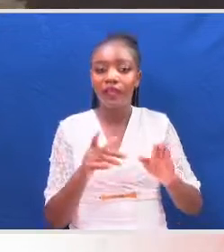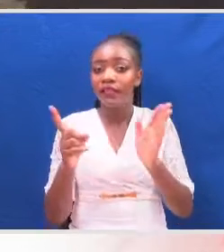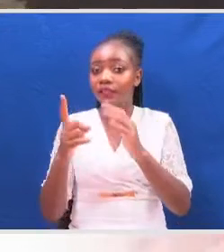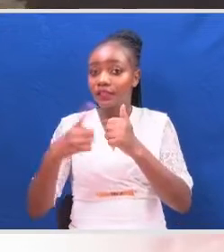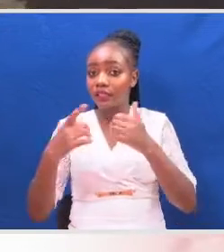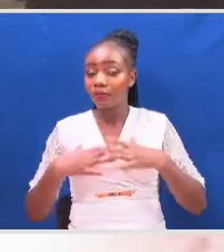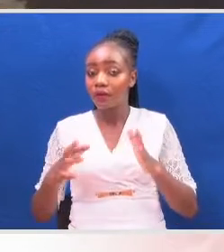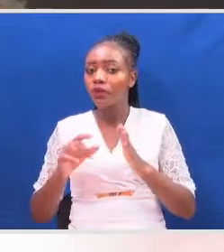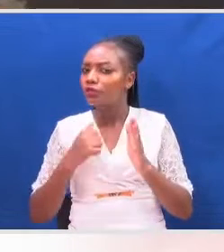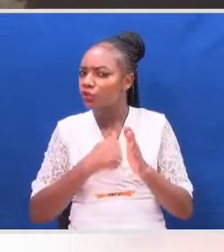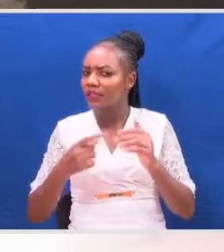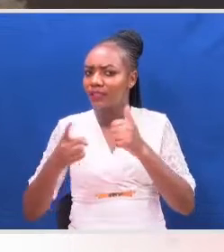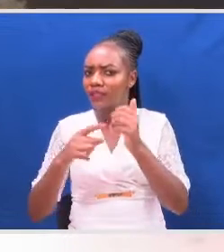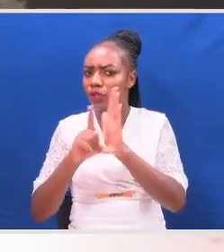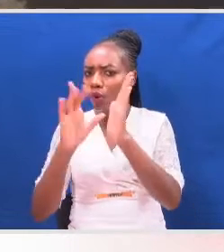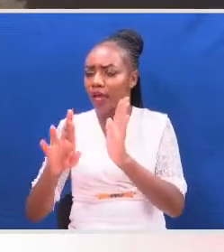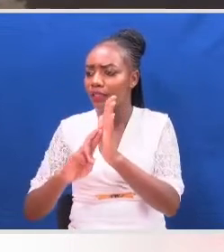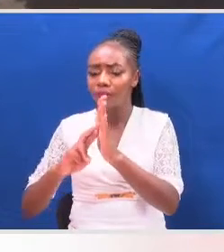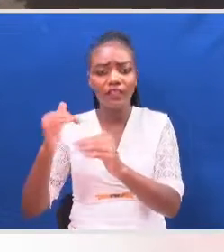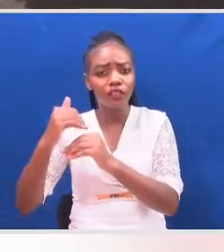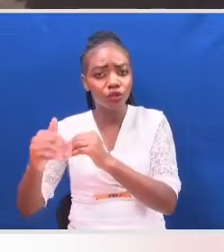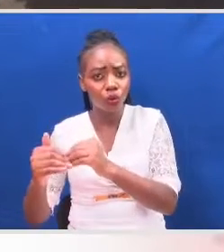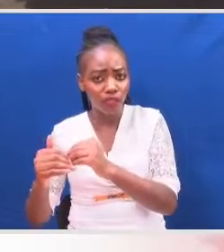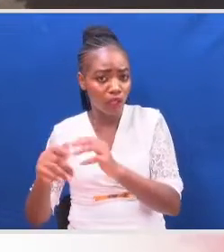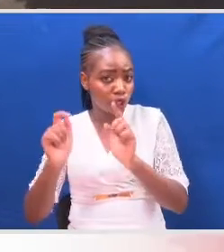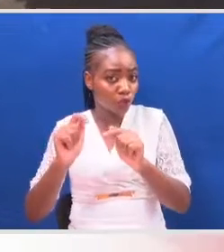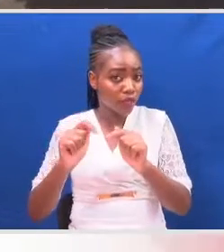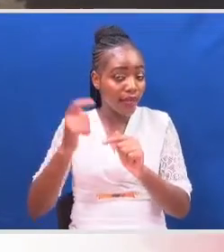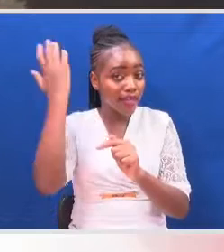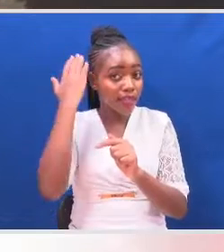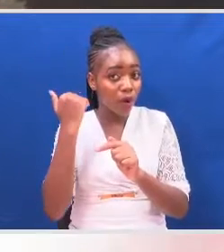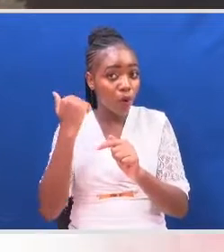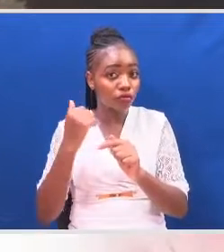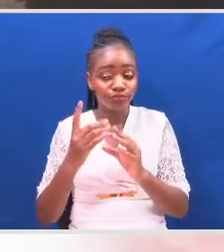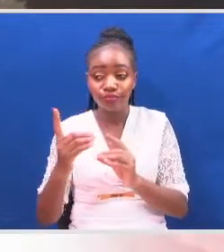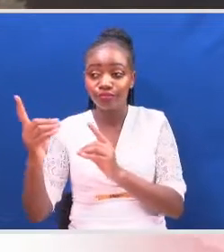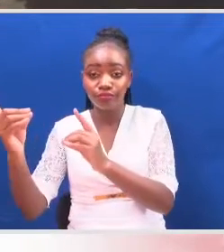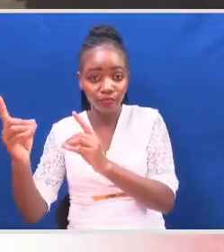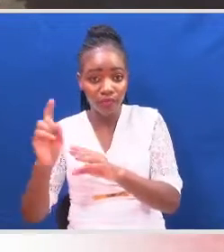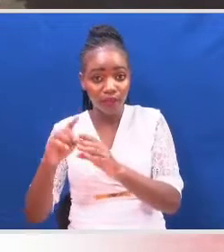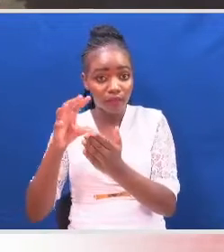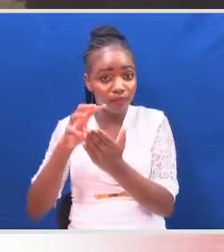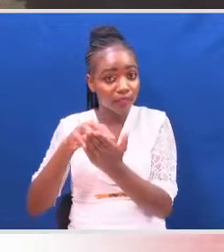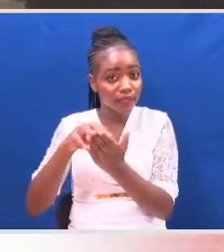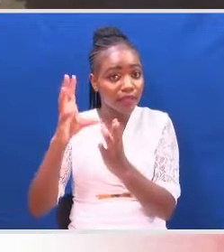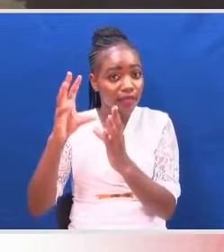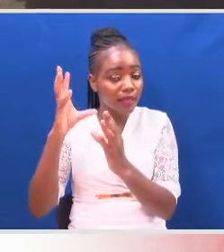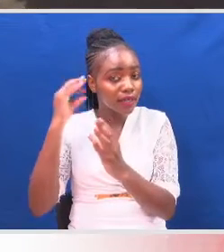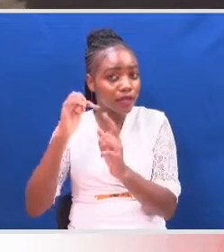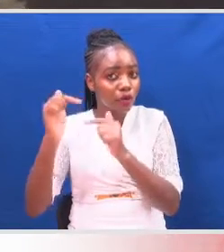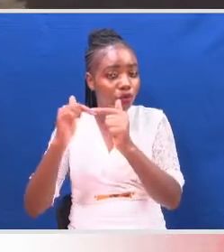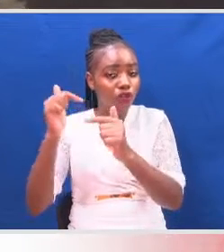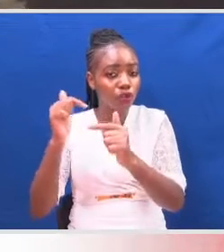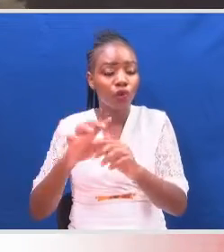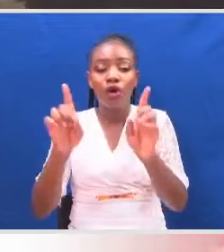Former Nairobi Governor Mike Sonko left today's hearing at the Milimani Law Courts in a 10 million shilling graft case facing the former county